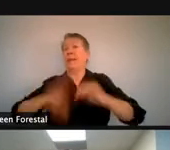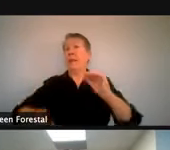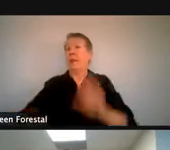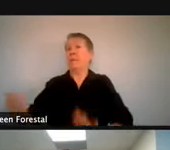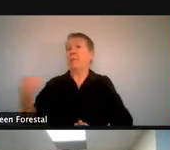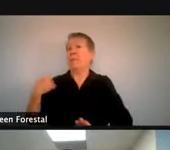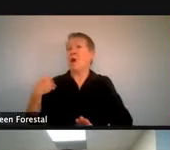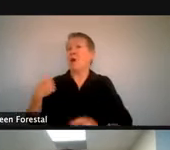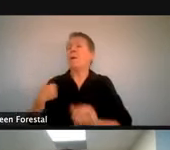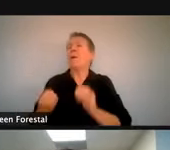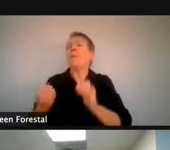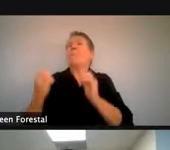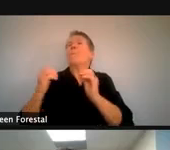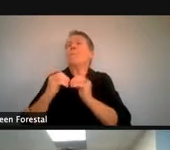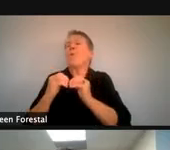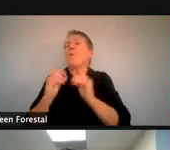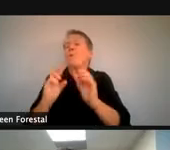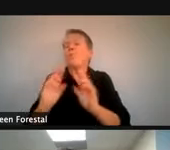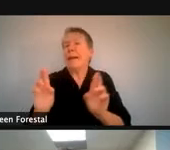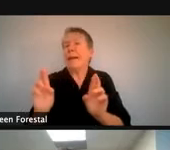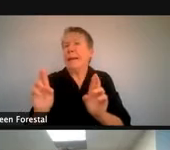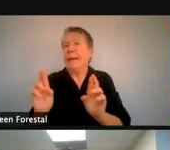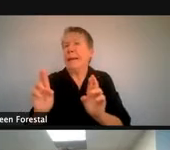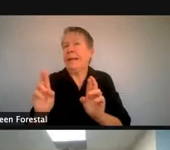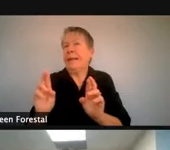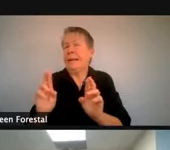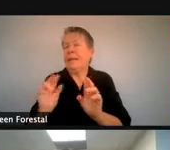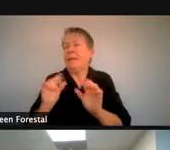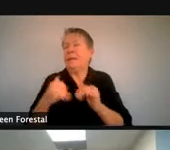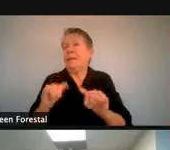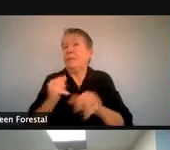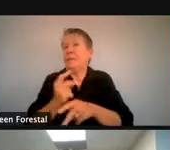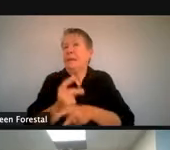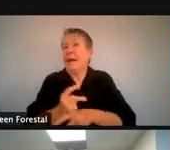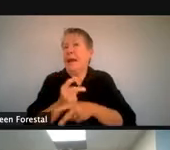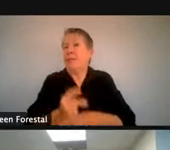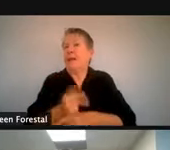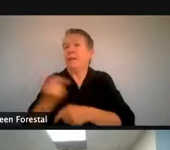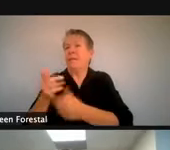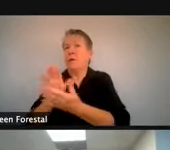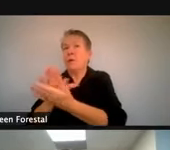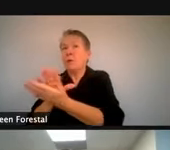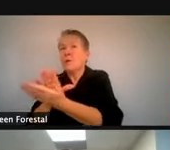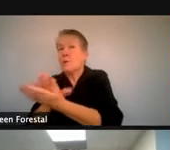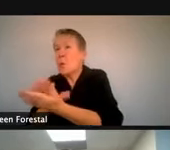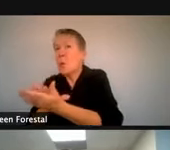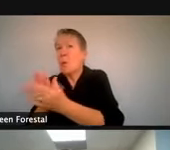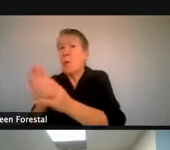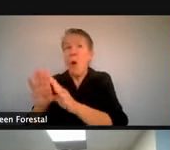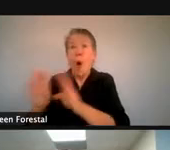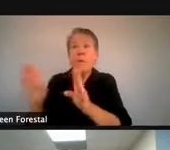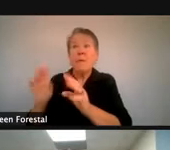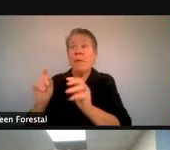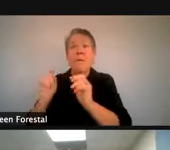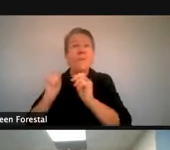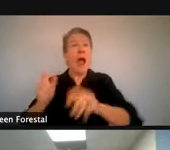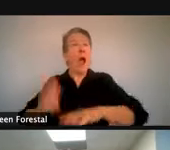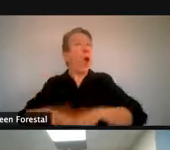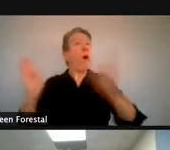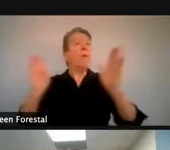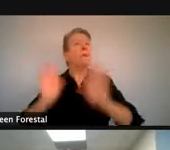fact that we were very incremental in our opening strategy. So even today, we're trying like heck to get, for instance, restaurants